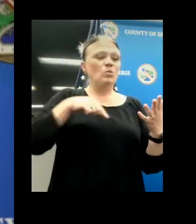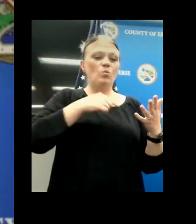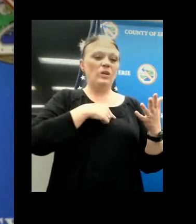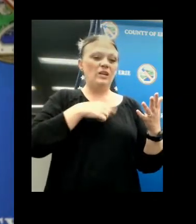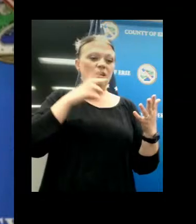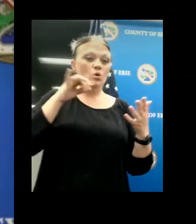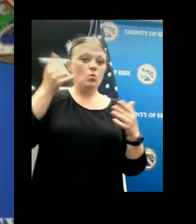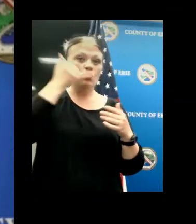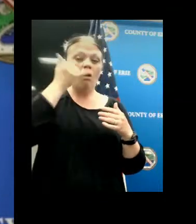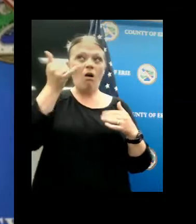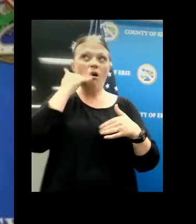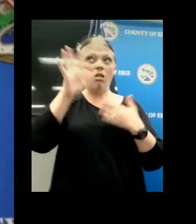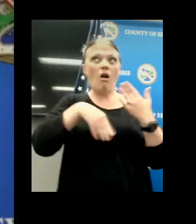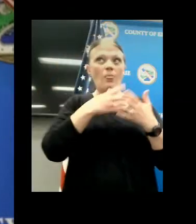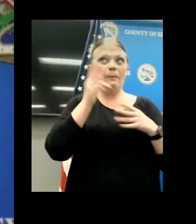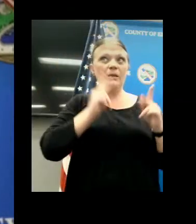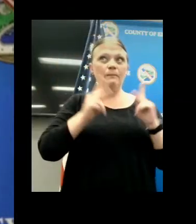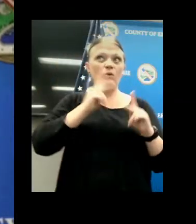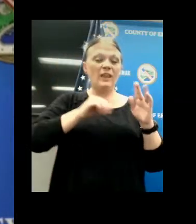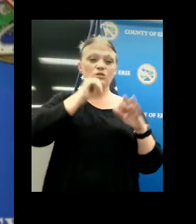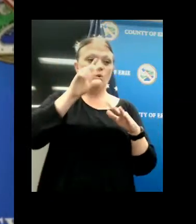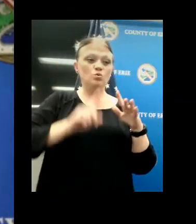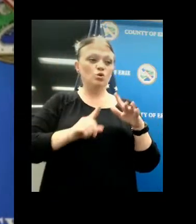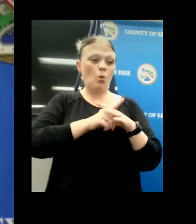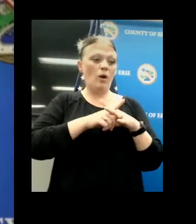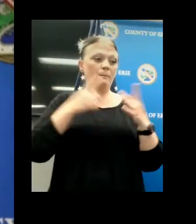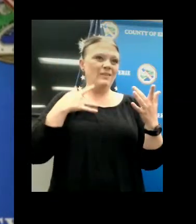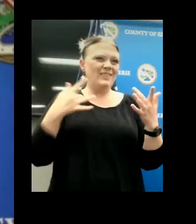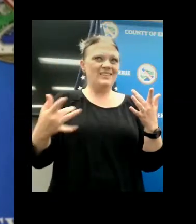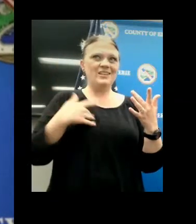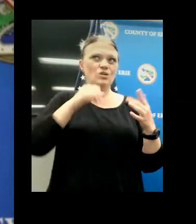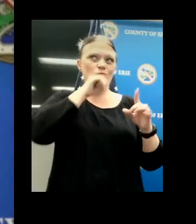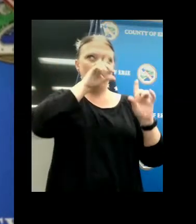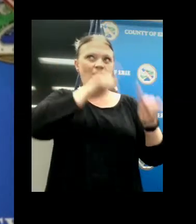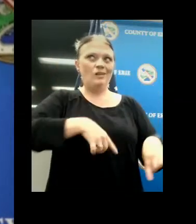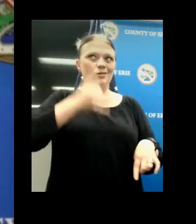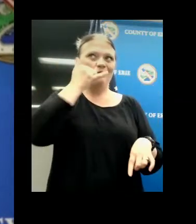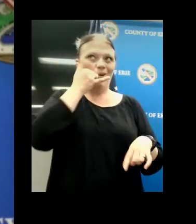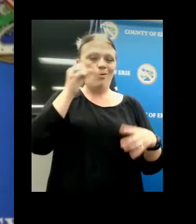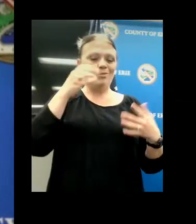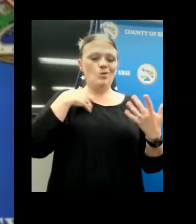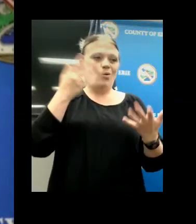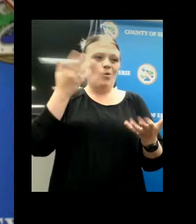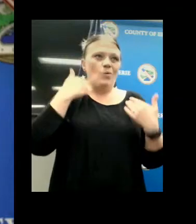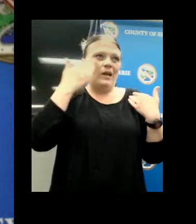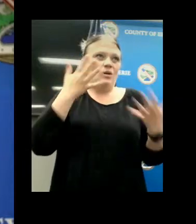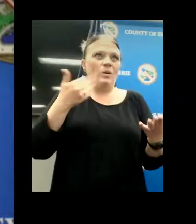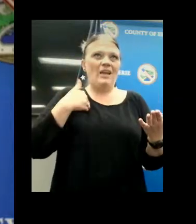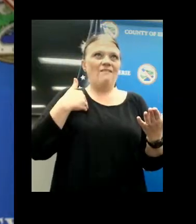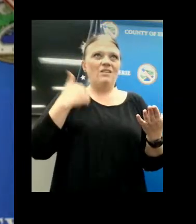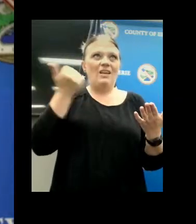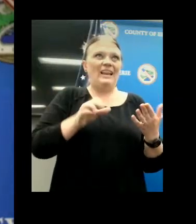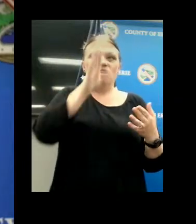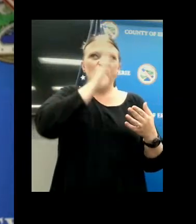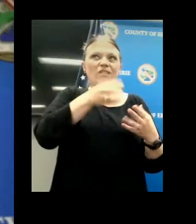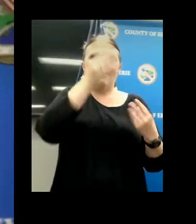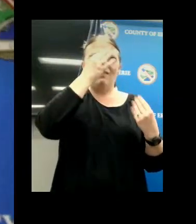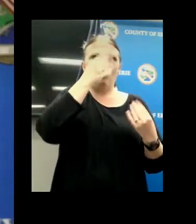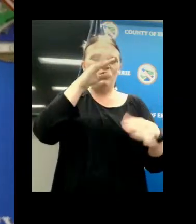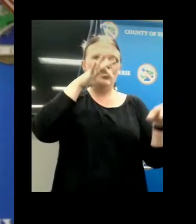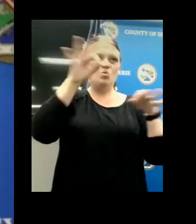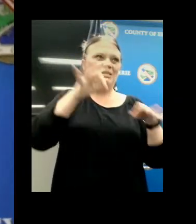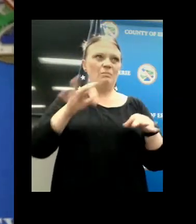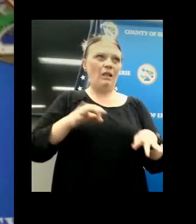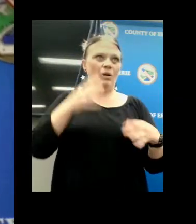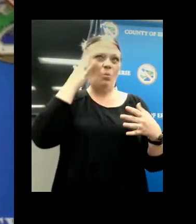We do call all those individuals that don't show, and usually they don't answer the phone, so I don't have any direct data to